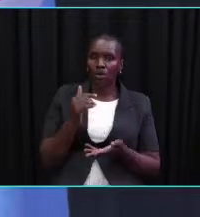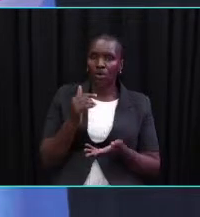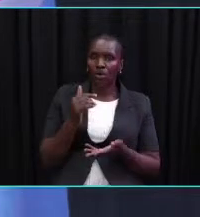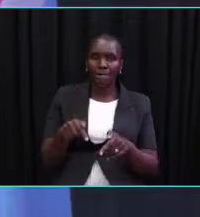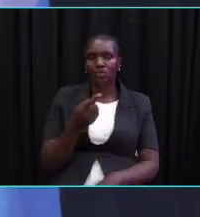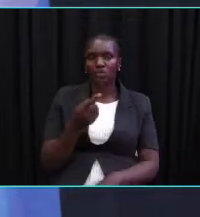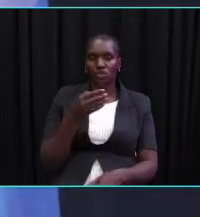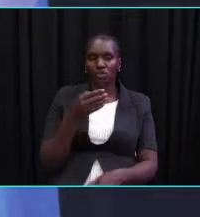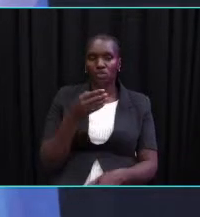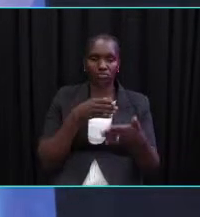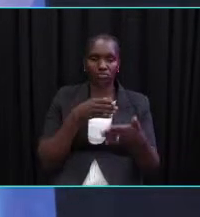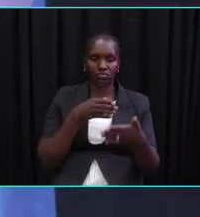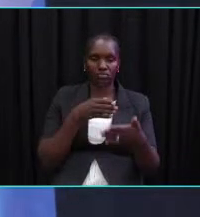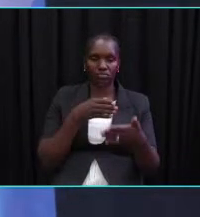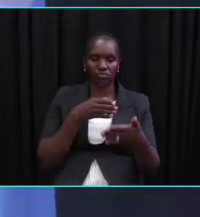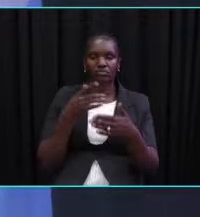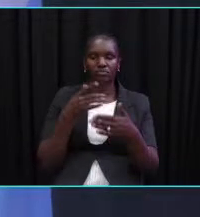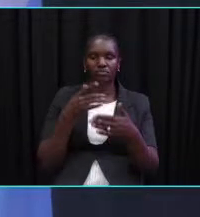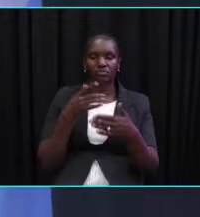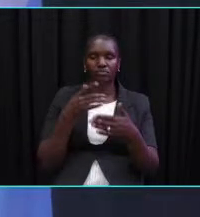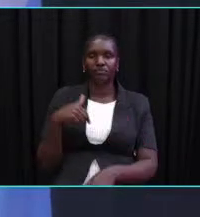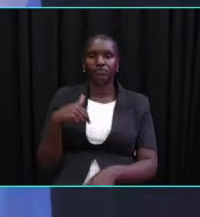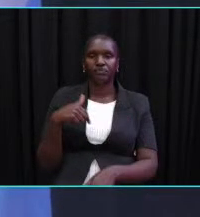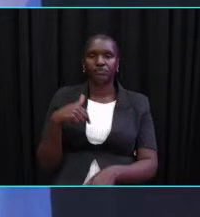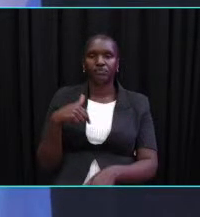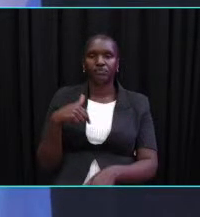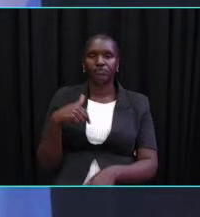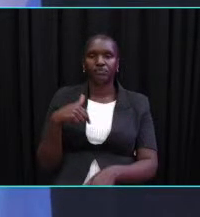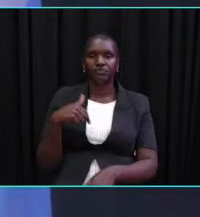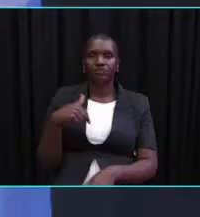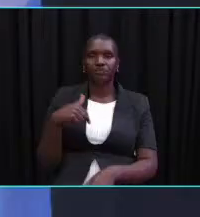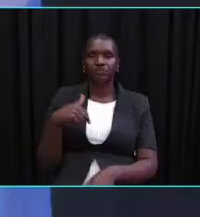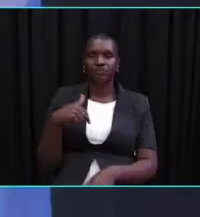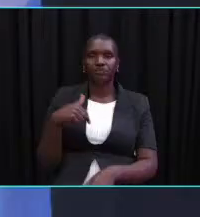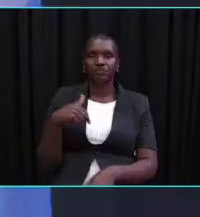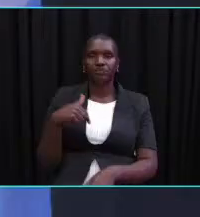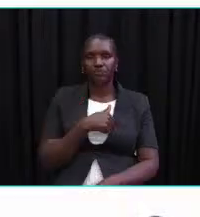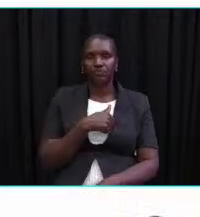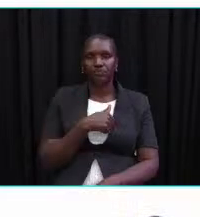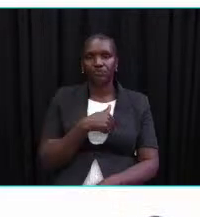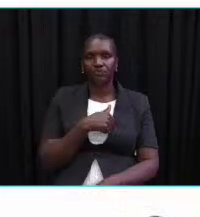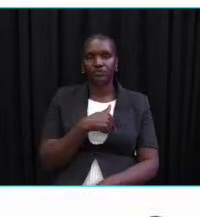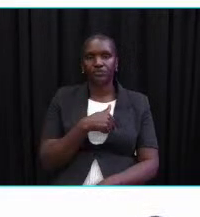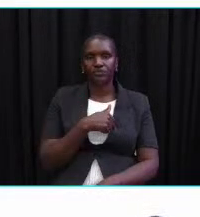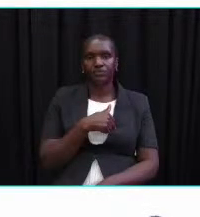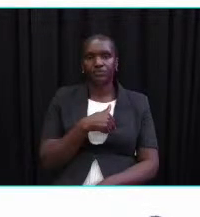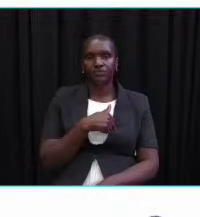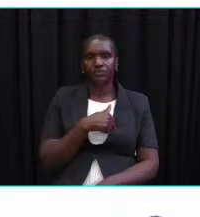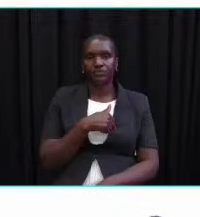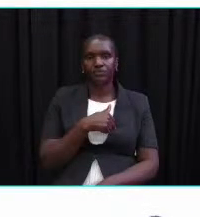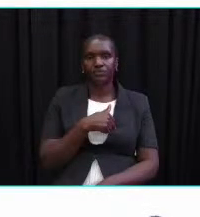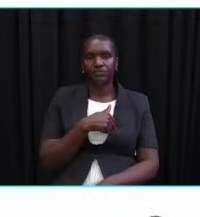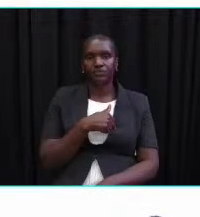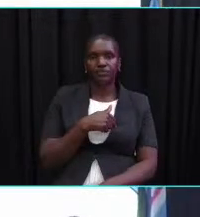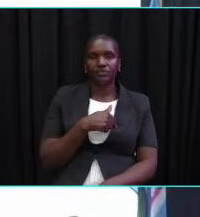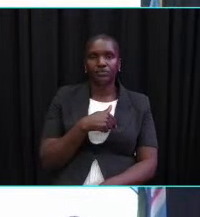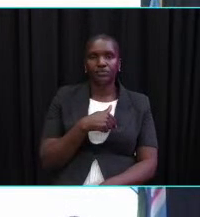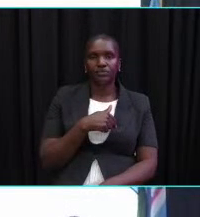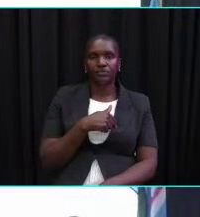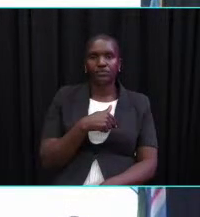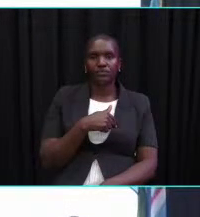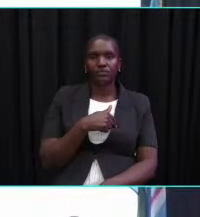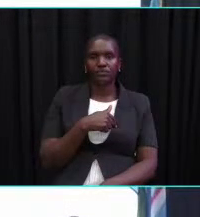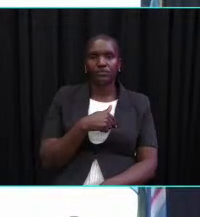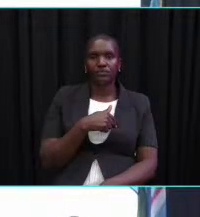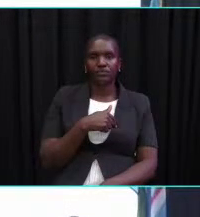qualified to whom that care for. My dear engineers, Thank you. they were not, they serve people, not the other way